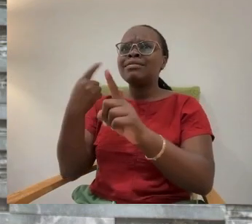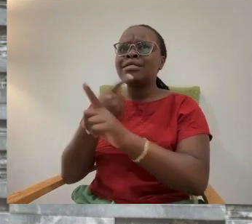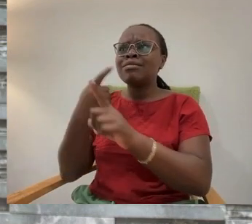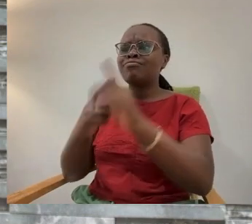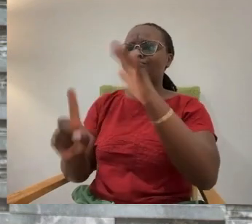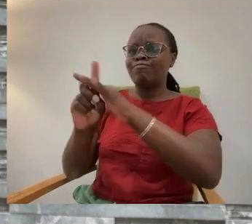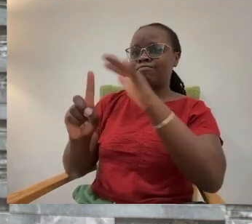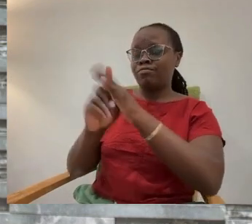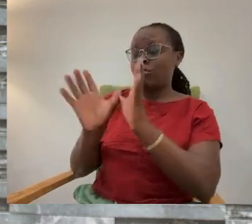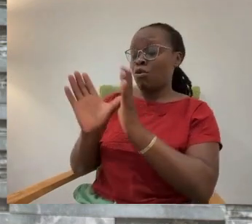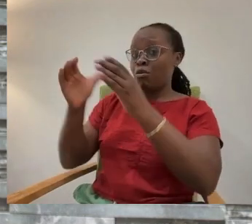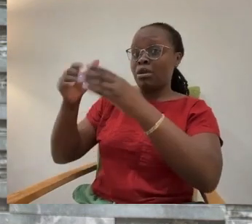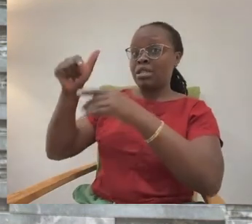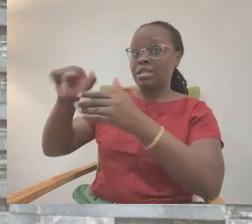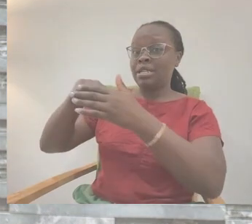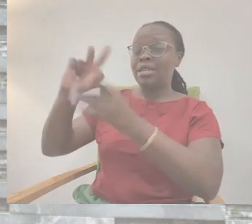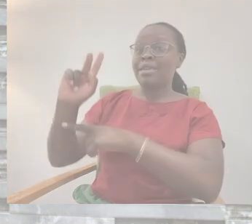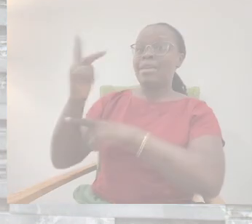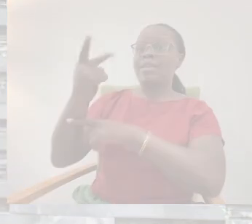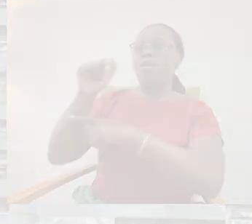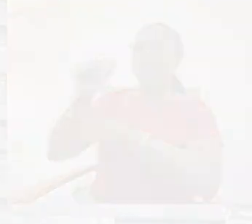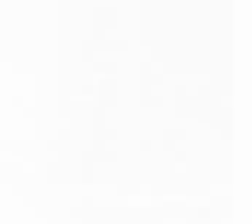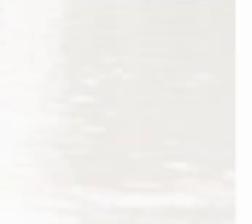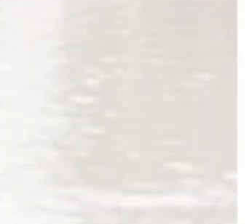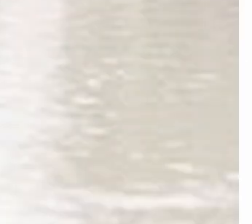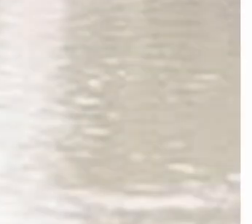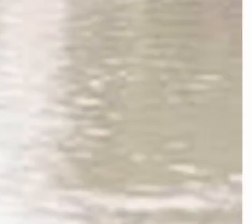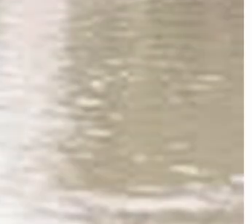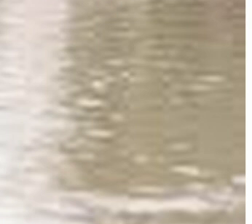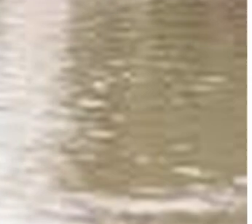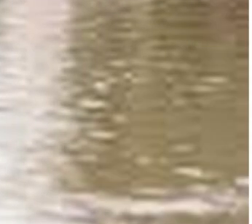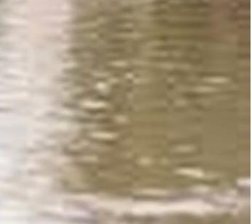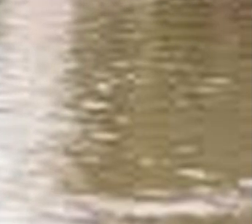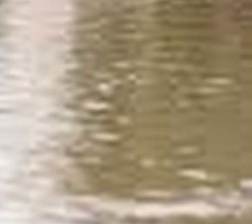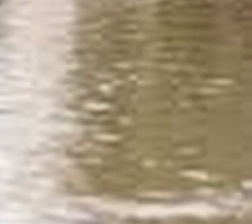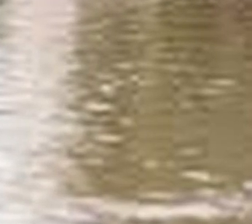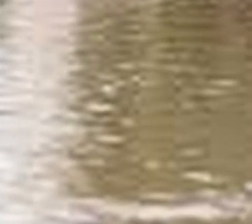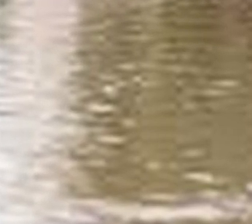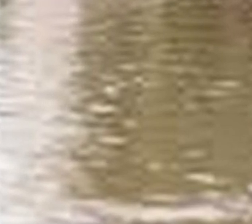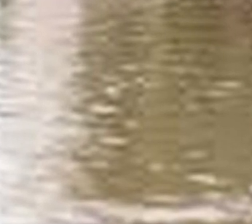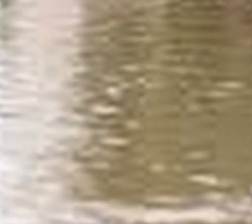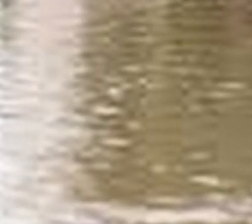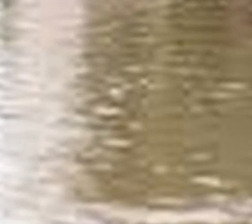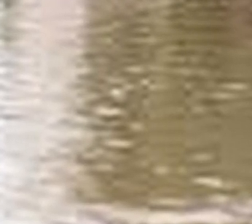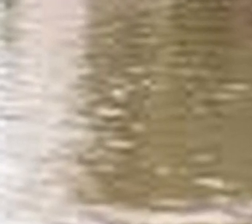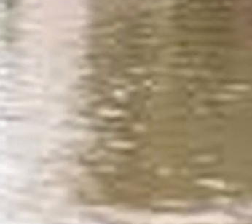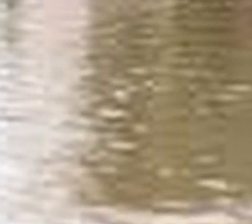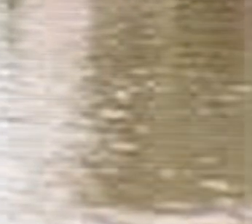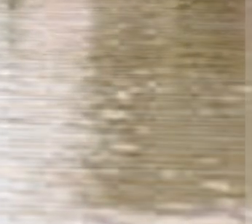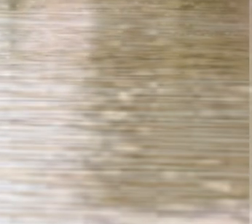across Kenya. And once again, one of the hardest hit communities were our students. The Ministry of Education reported that